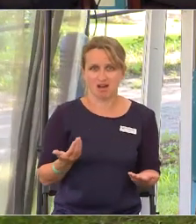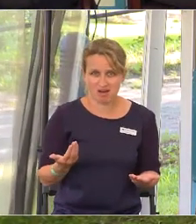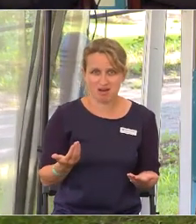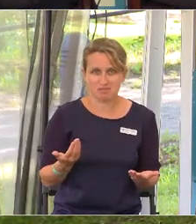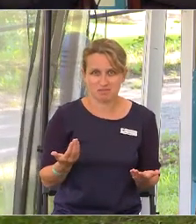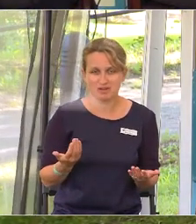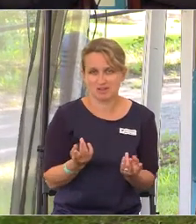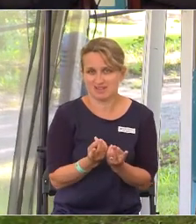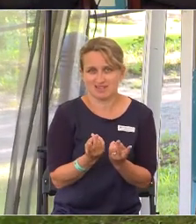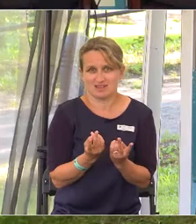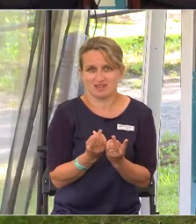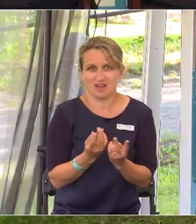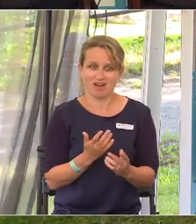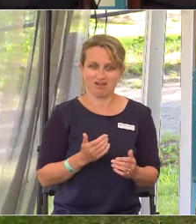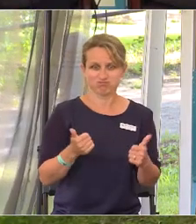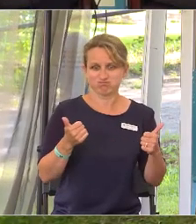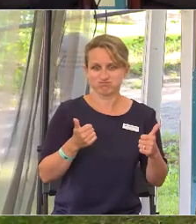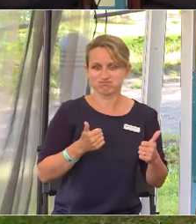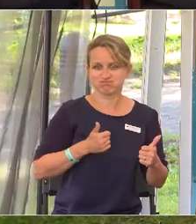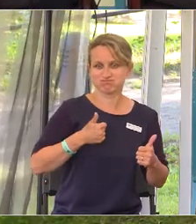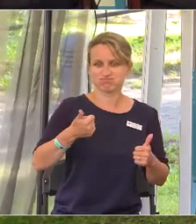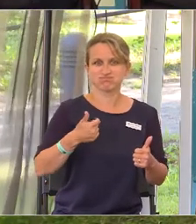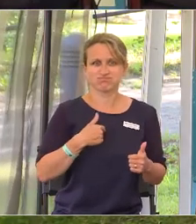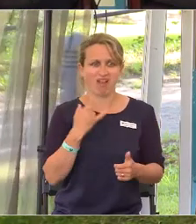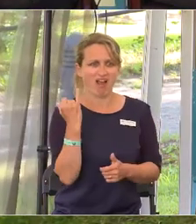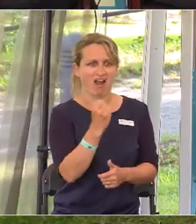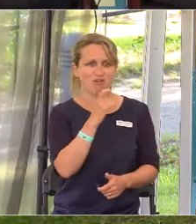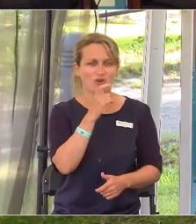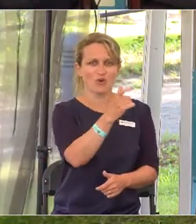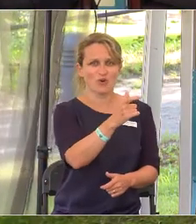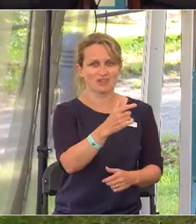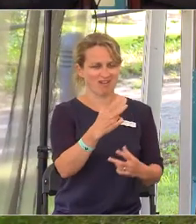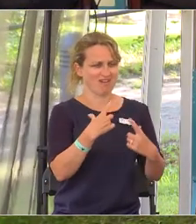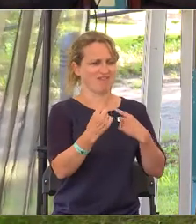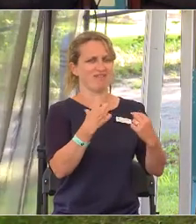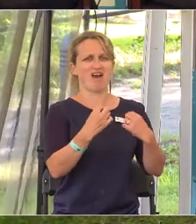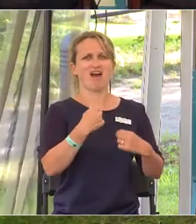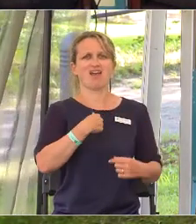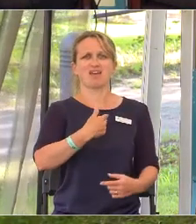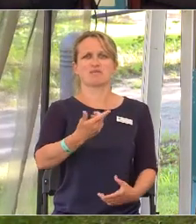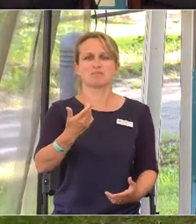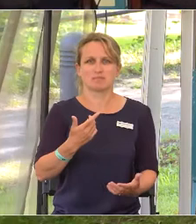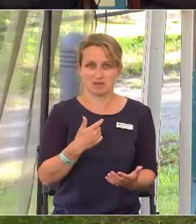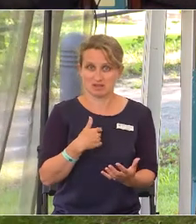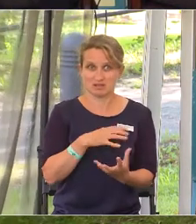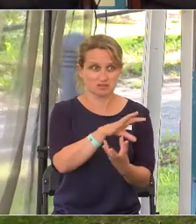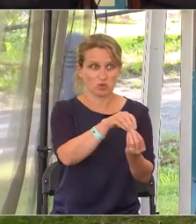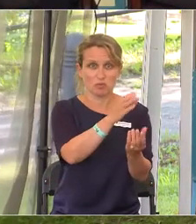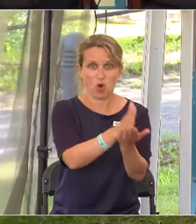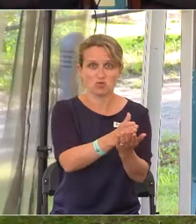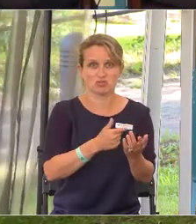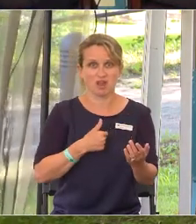that, it's just form and say those things aloud and you'll get votes. So there are consequences and they may be good,